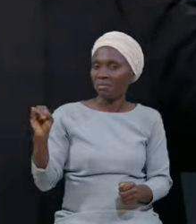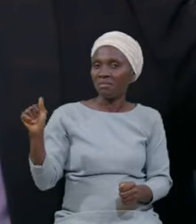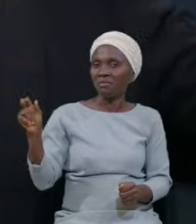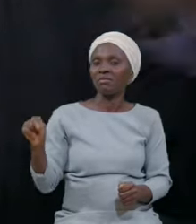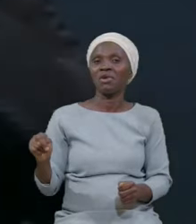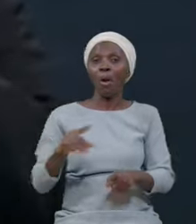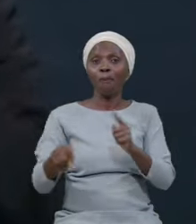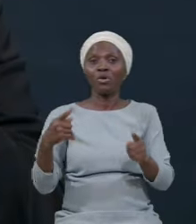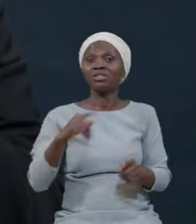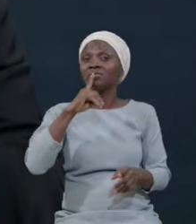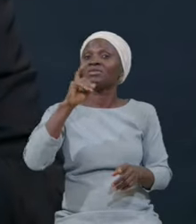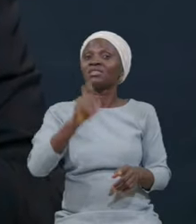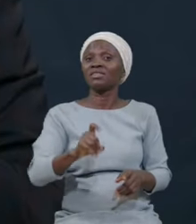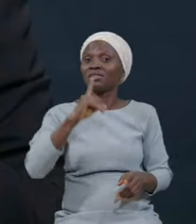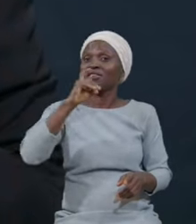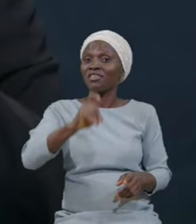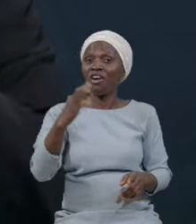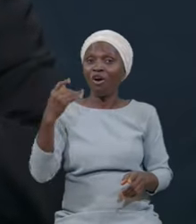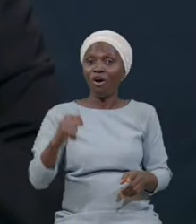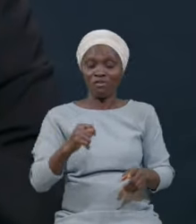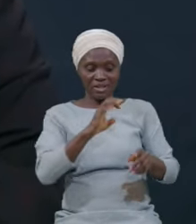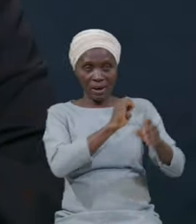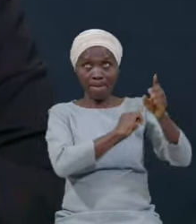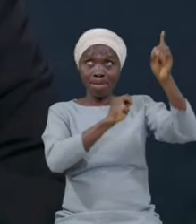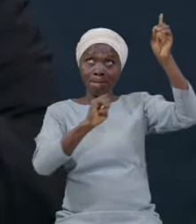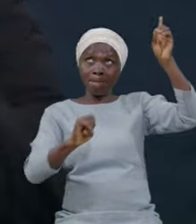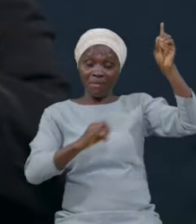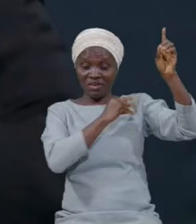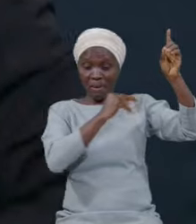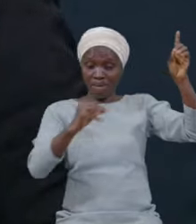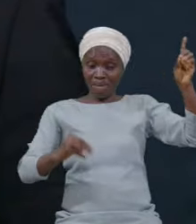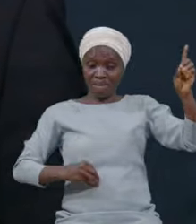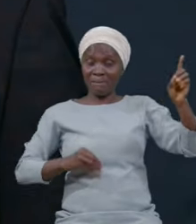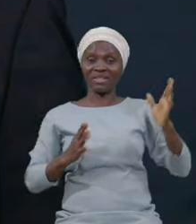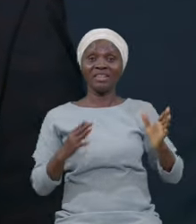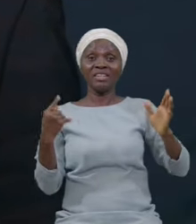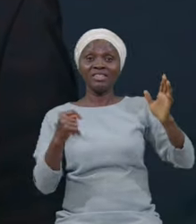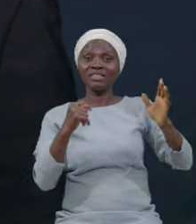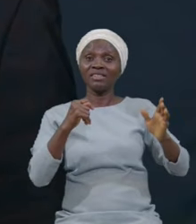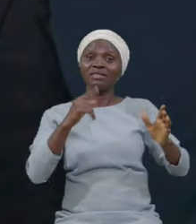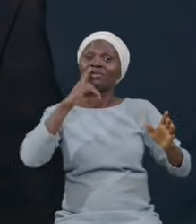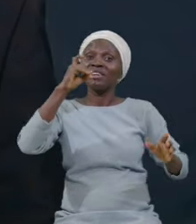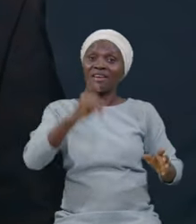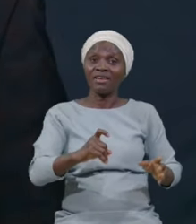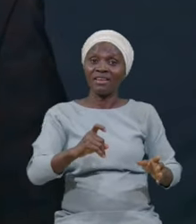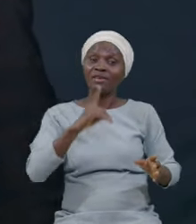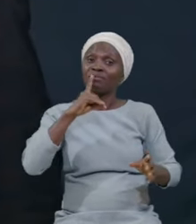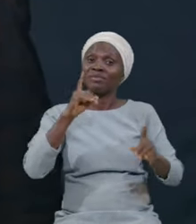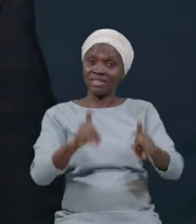the Prince cannot be altered. The decree of Jesus in your life. I died for